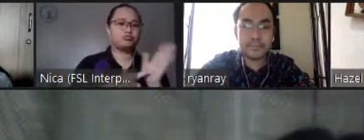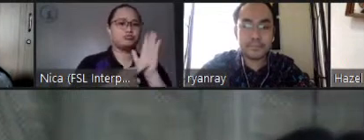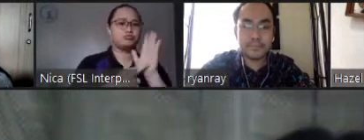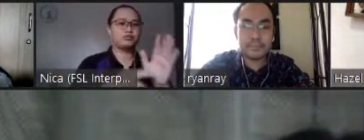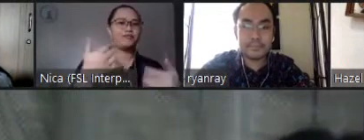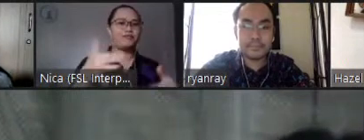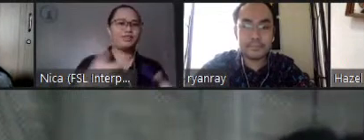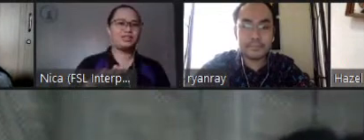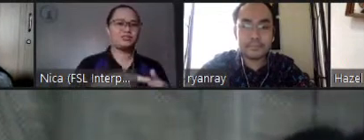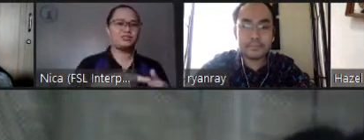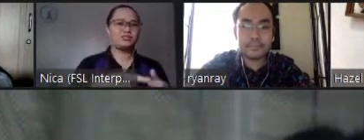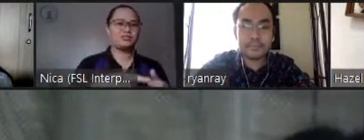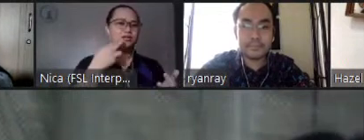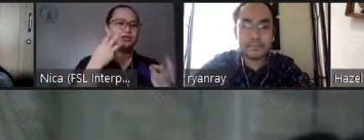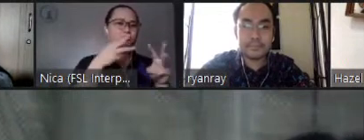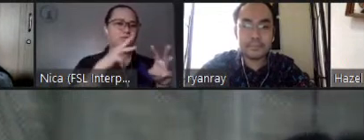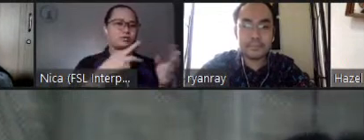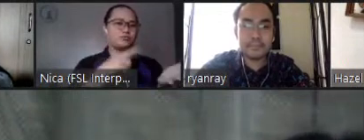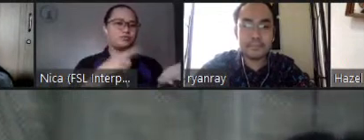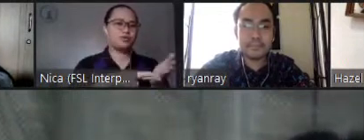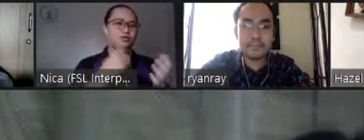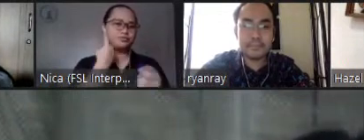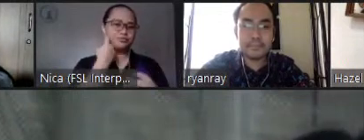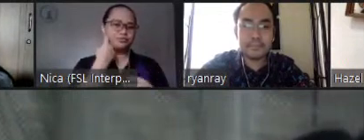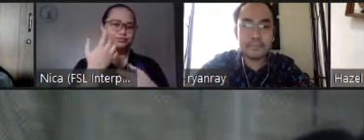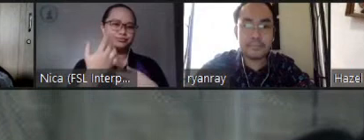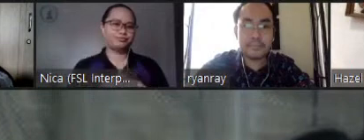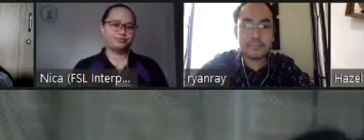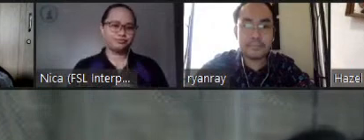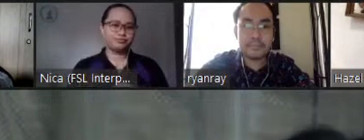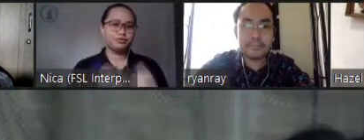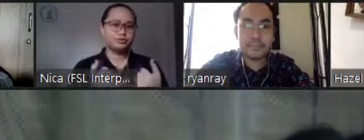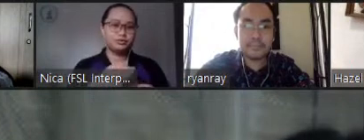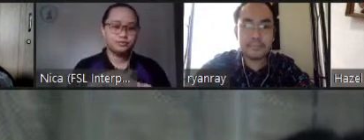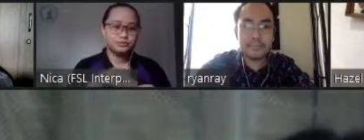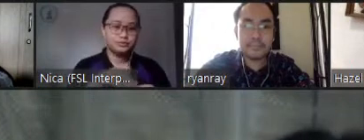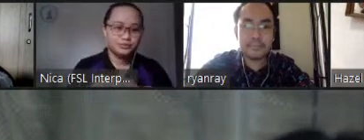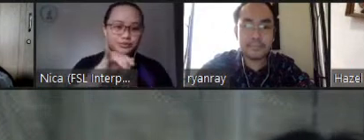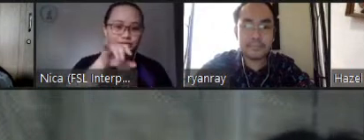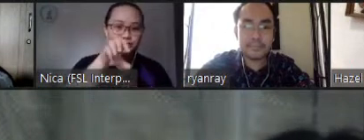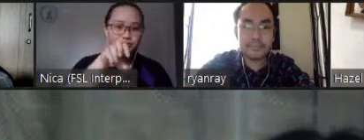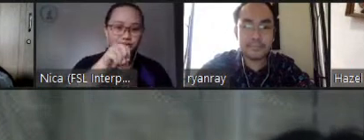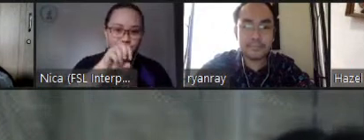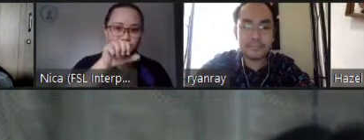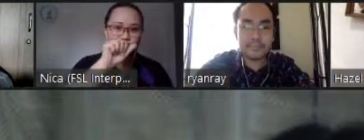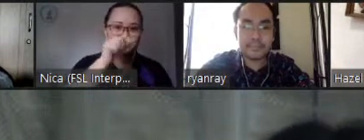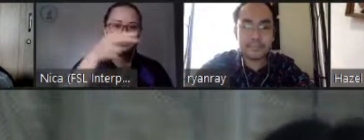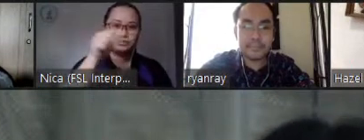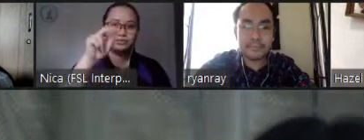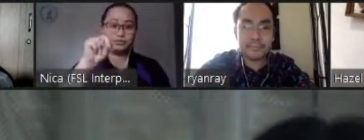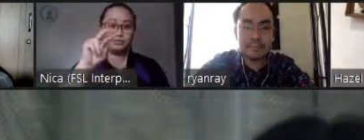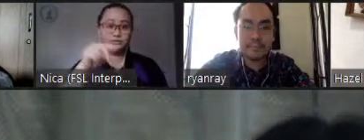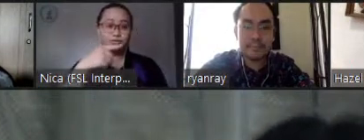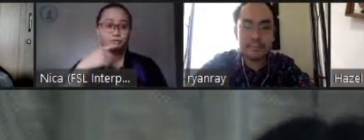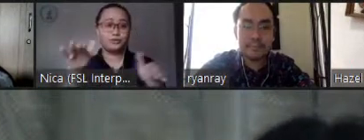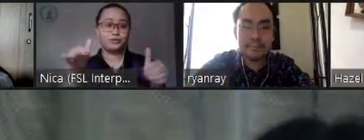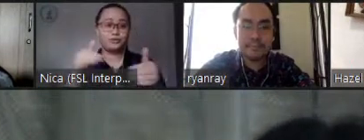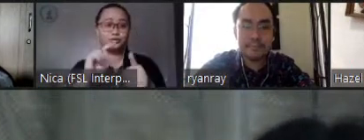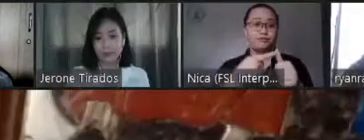future viewing. Now, I would like to call on Johan Dishon to introduce our first speaker.